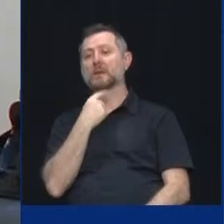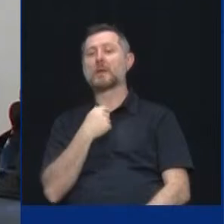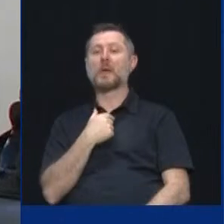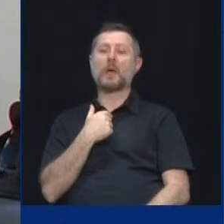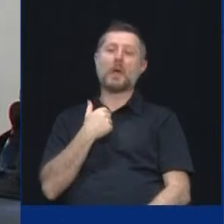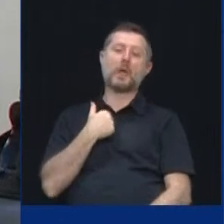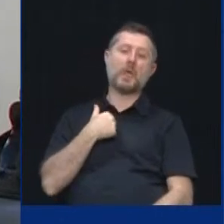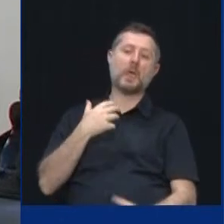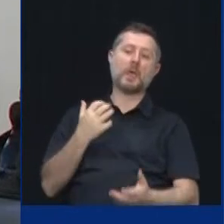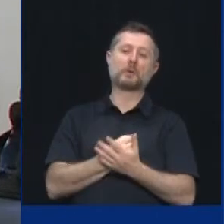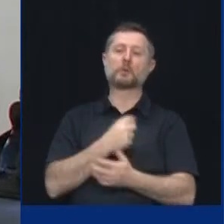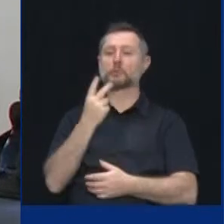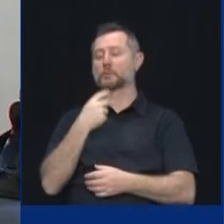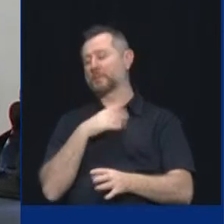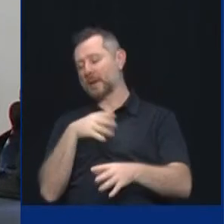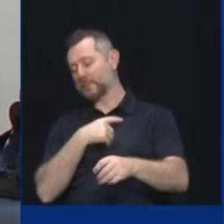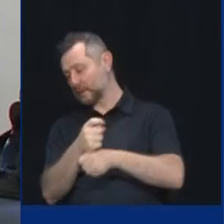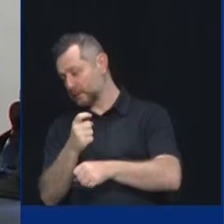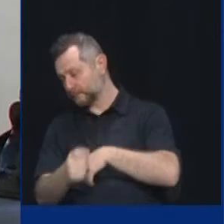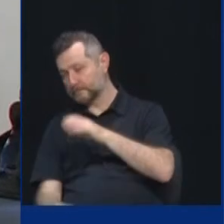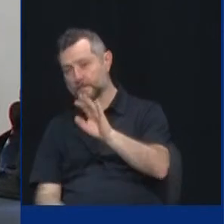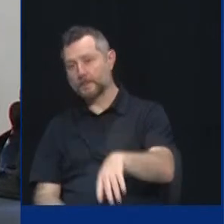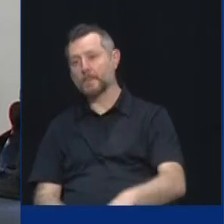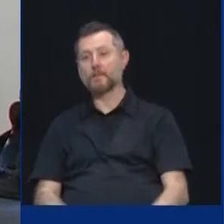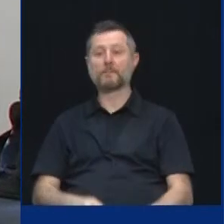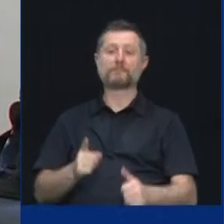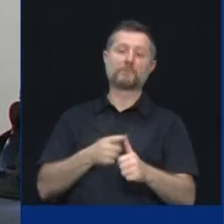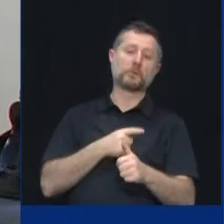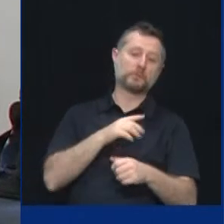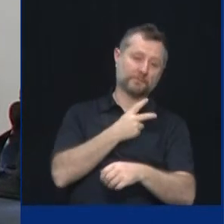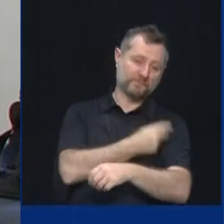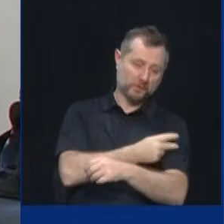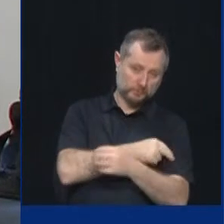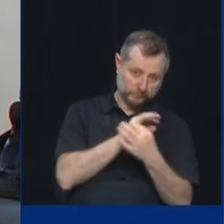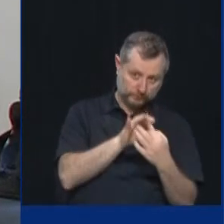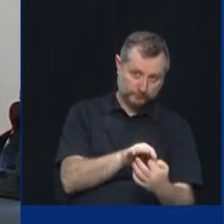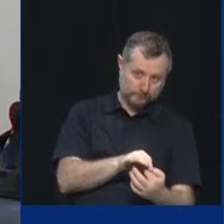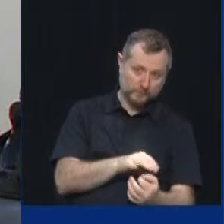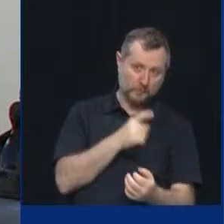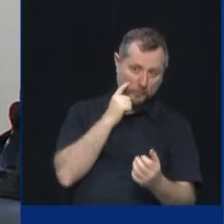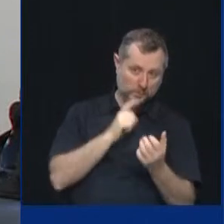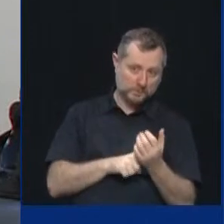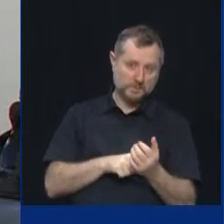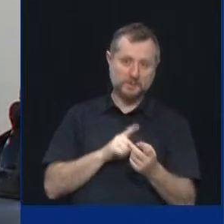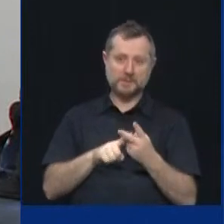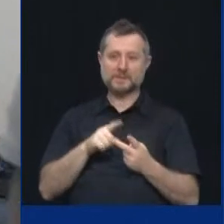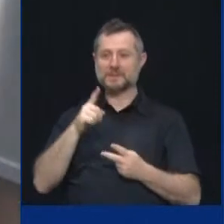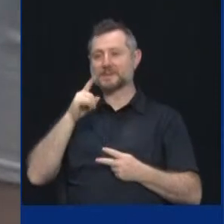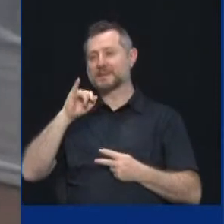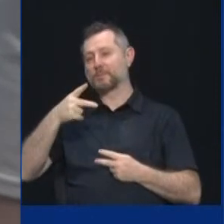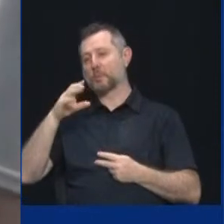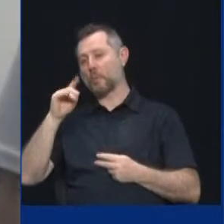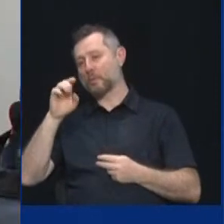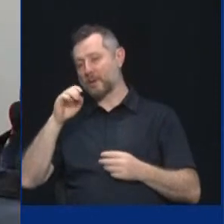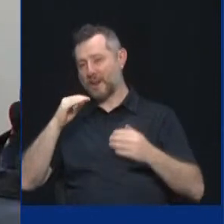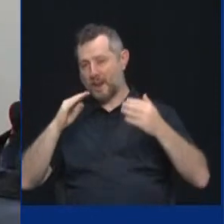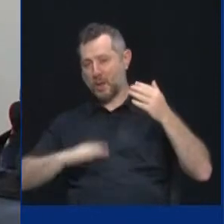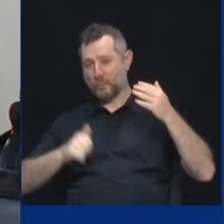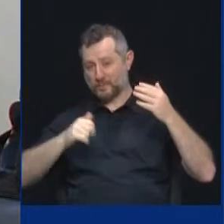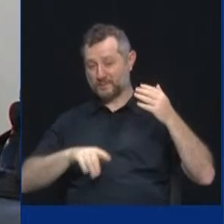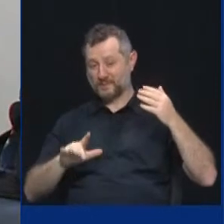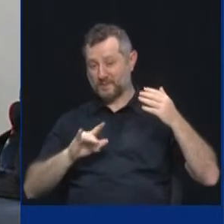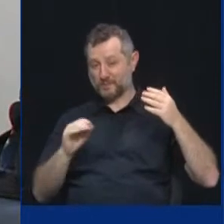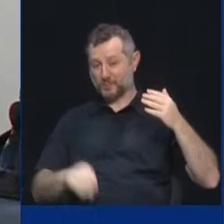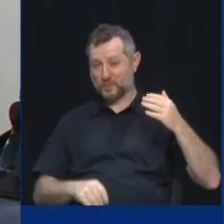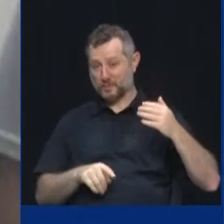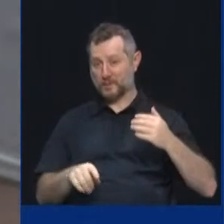you How about get that? to, okay. So the first one has to do with vaccines, and I noticed that your zip code list on the lowest 25%, a